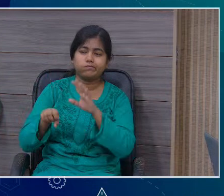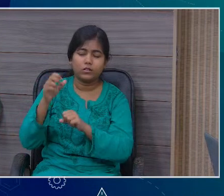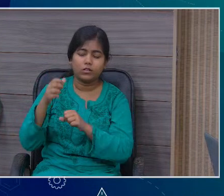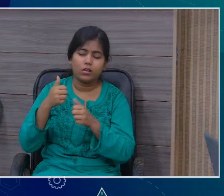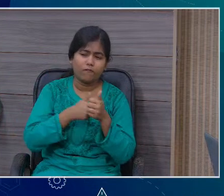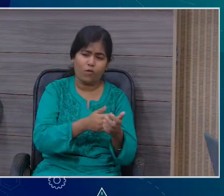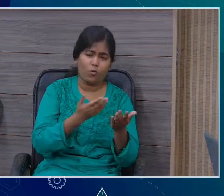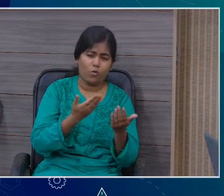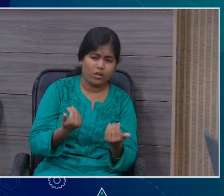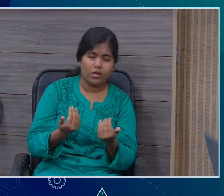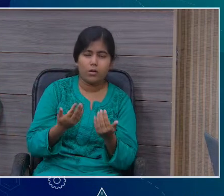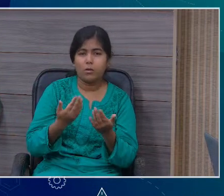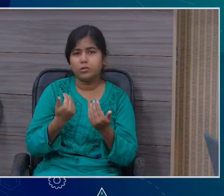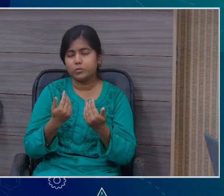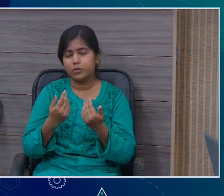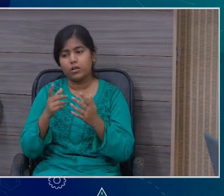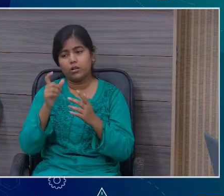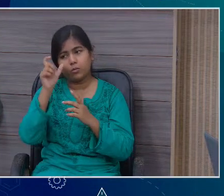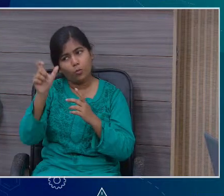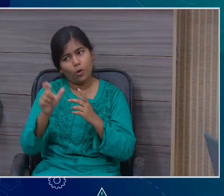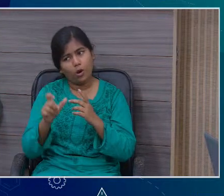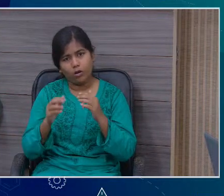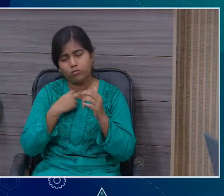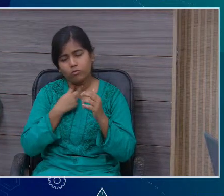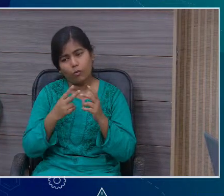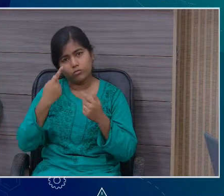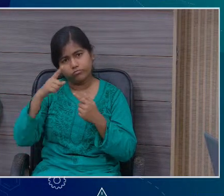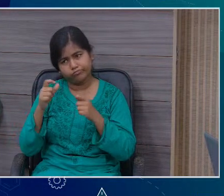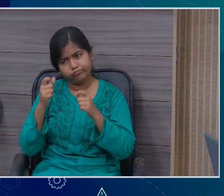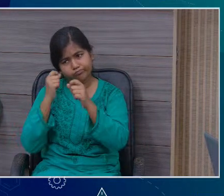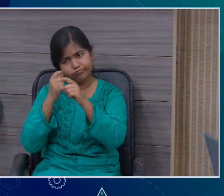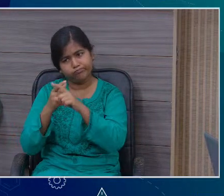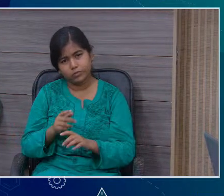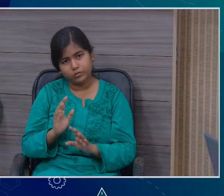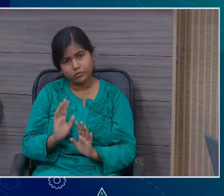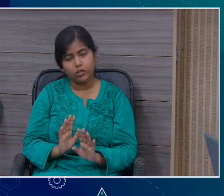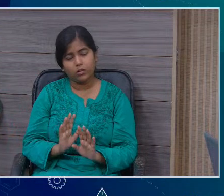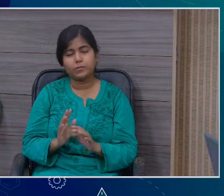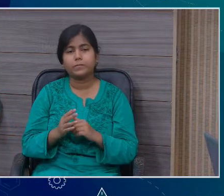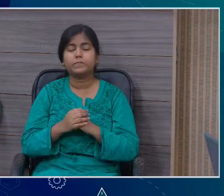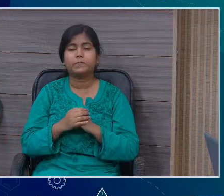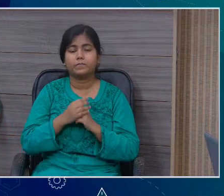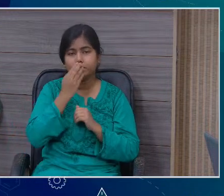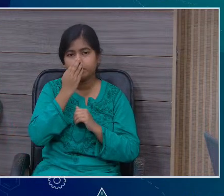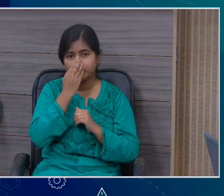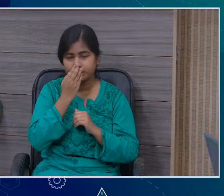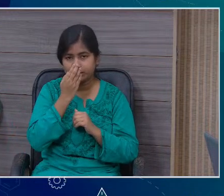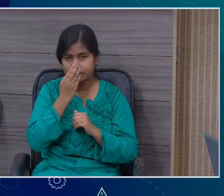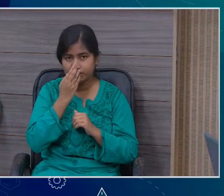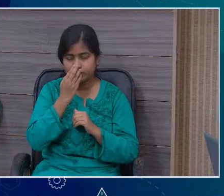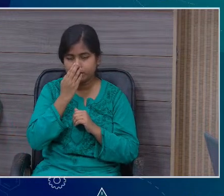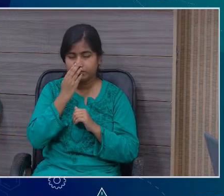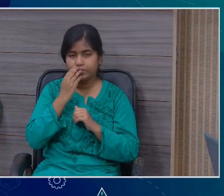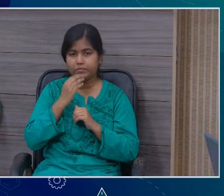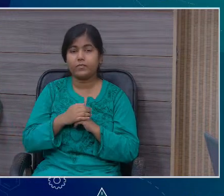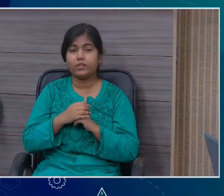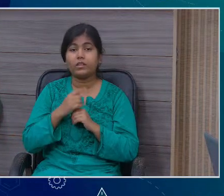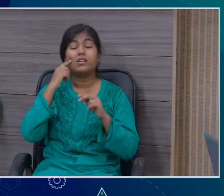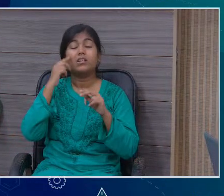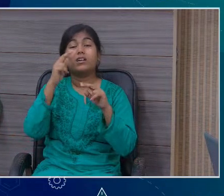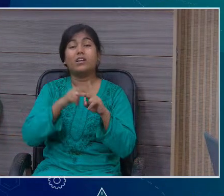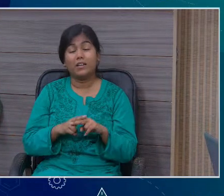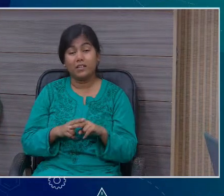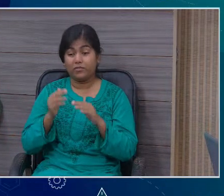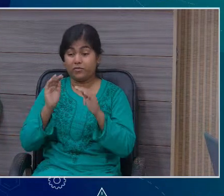read it and how to go about pronouncing certain difficult words. Okay. And if they still face any